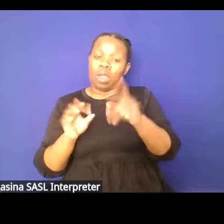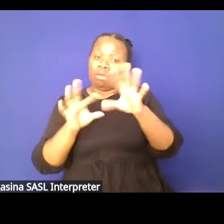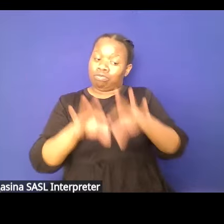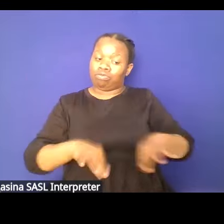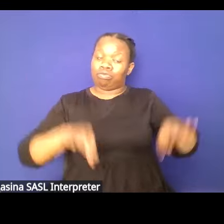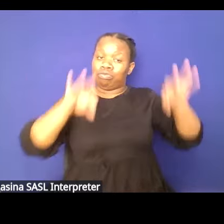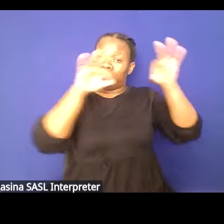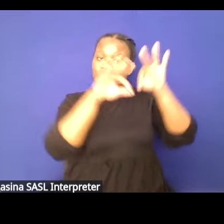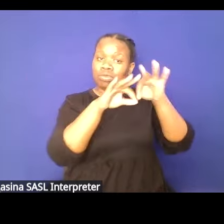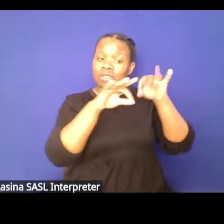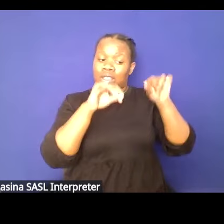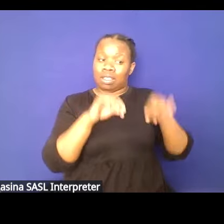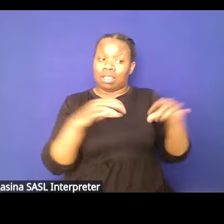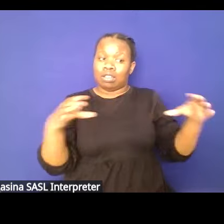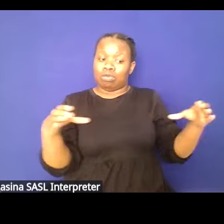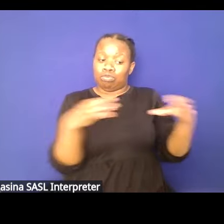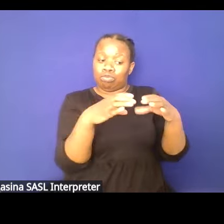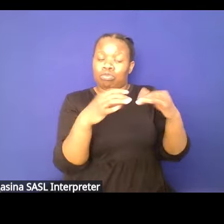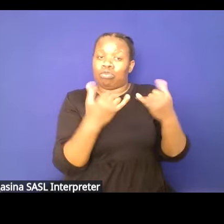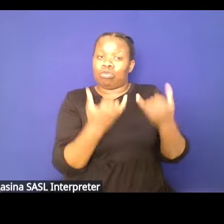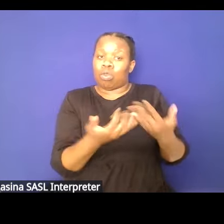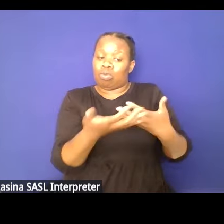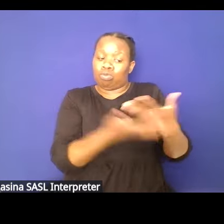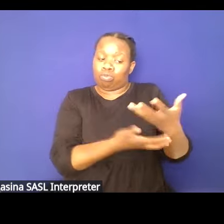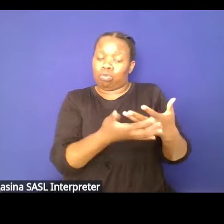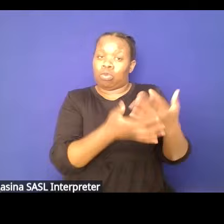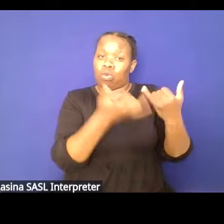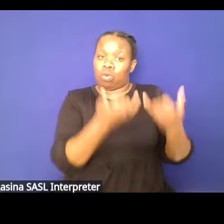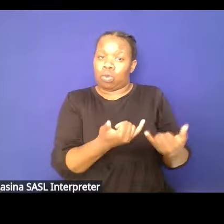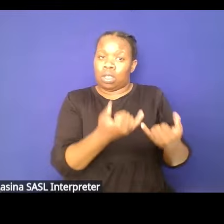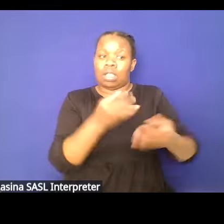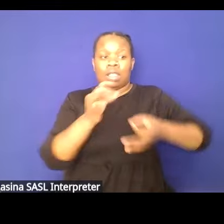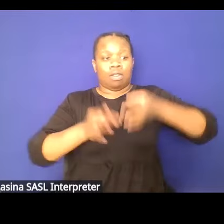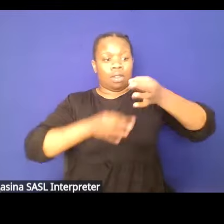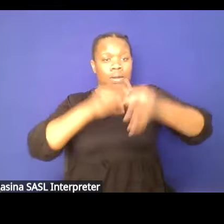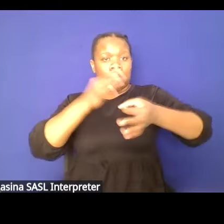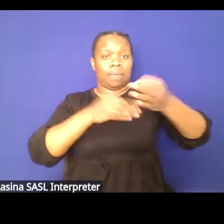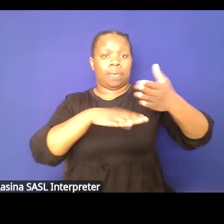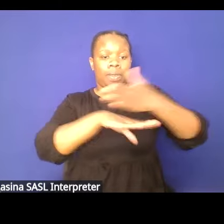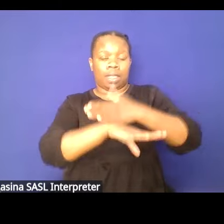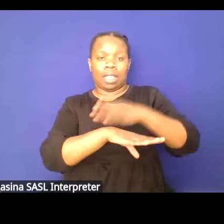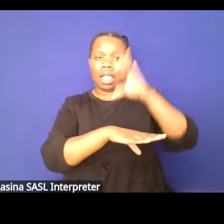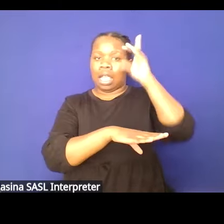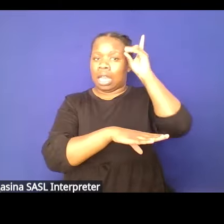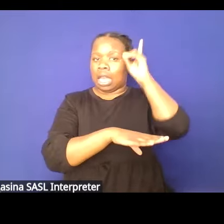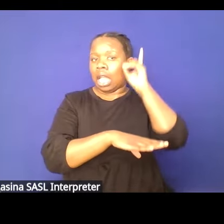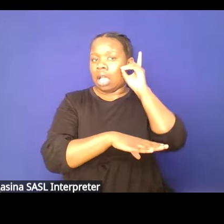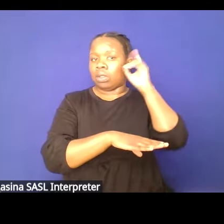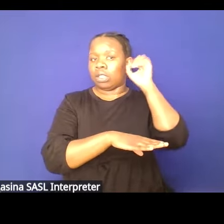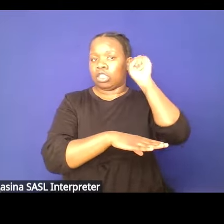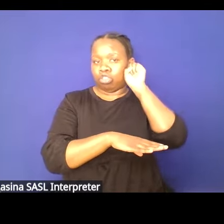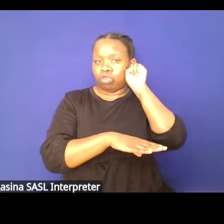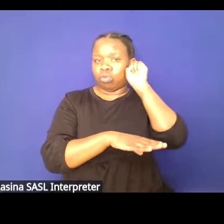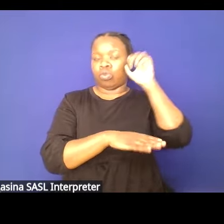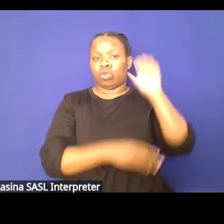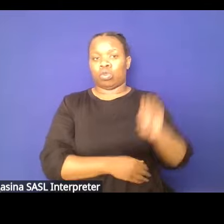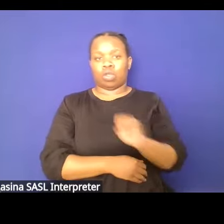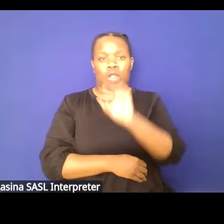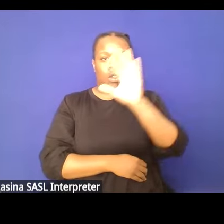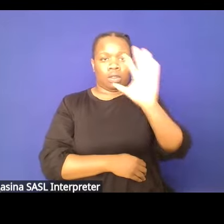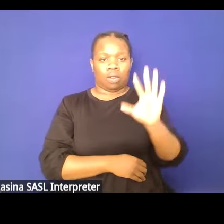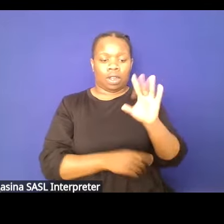sector, especially, as I mentioned before, Down Syndrome South Africa and the South African